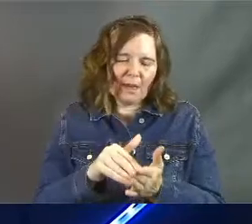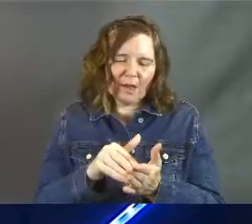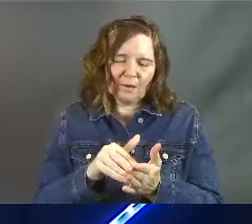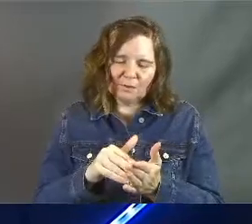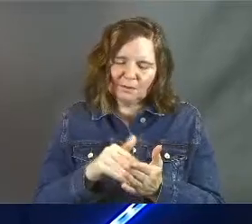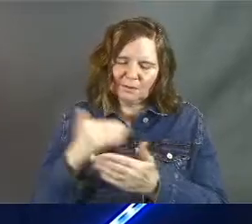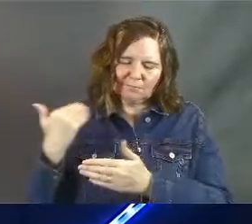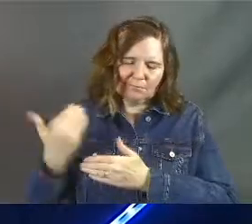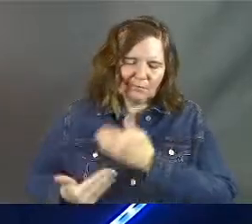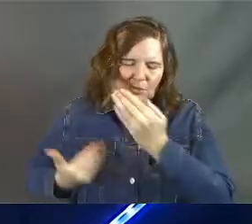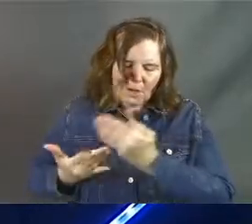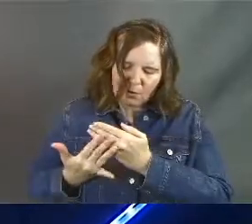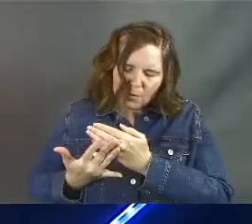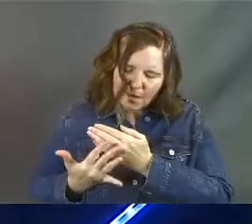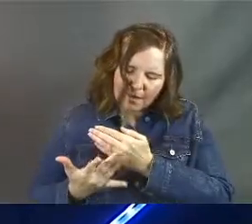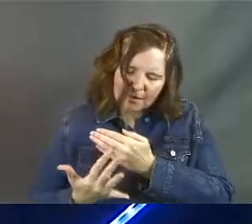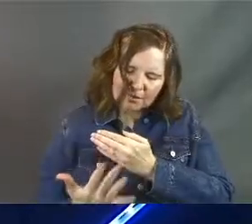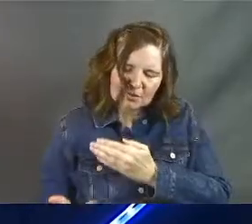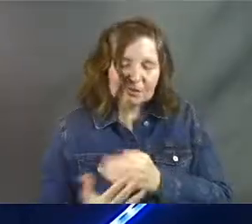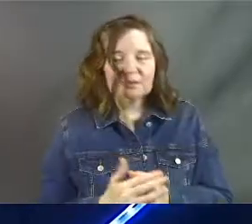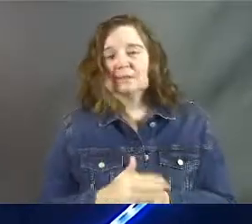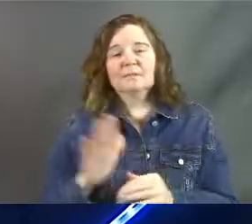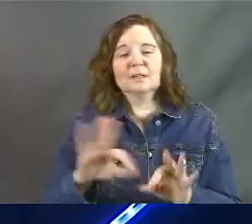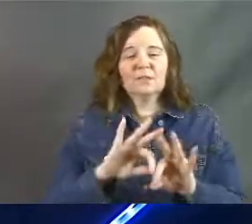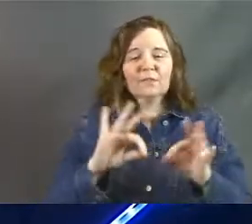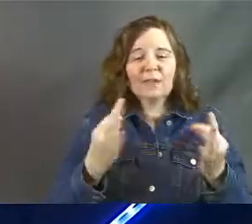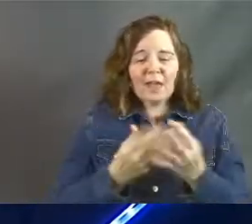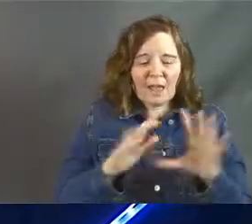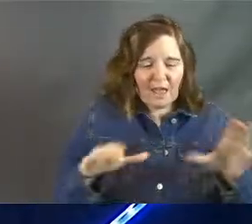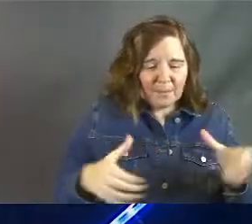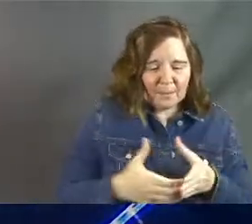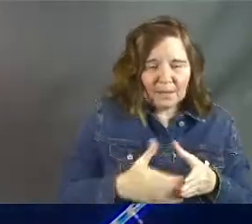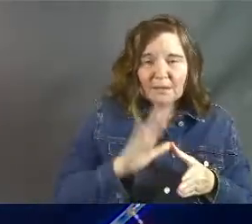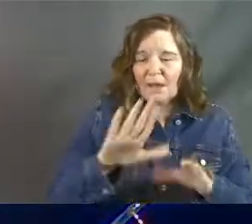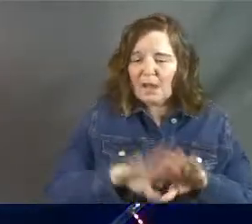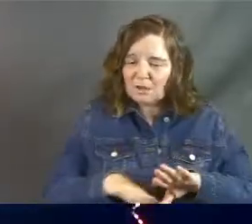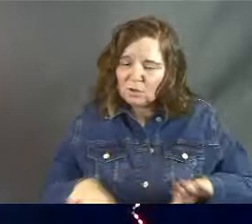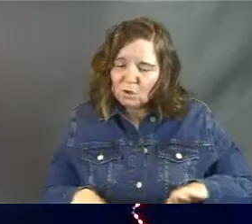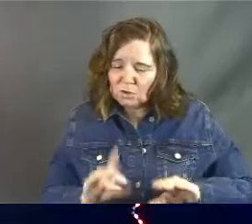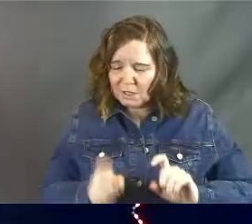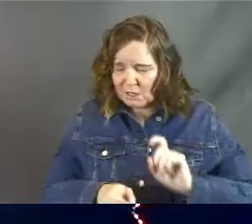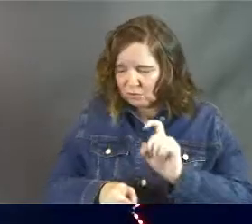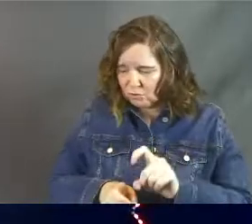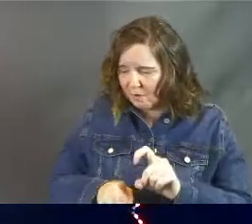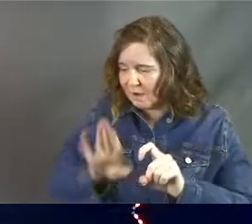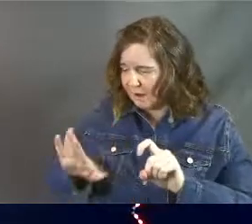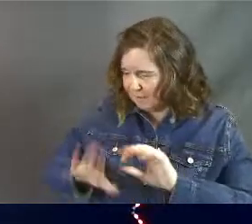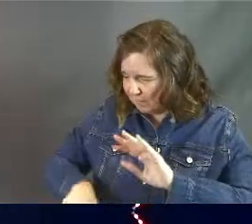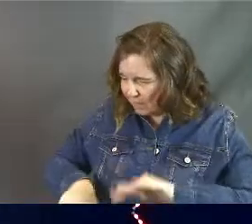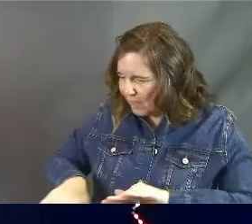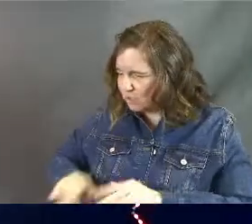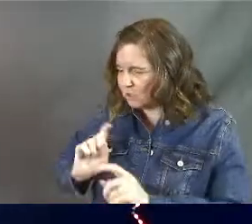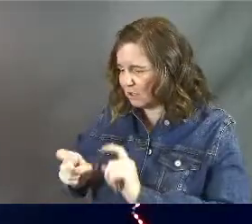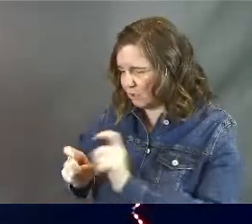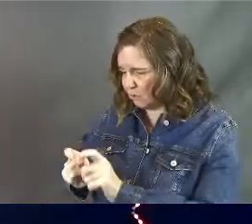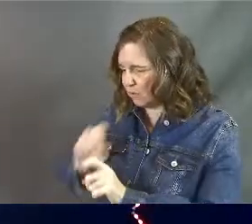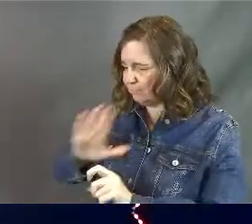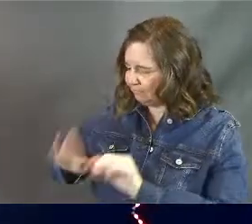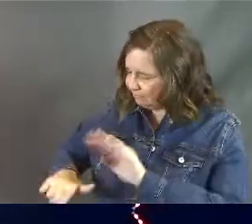and a thousand generations. In your family, and your children, and